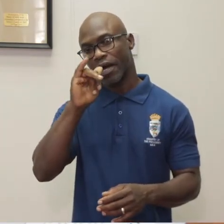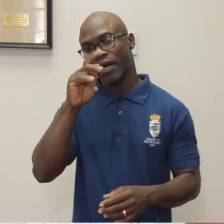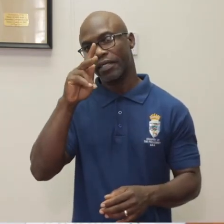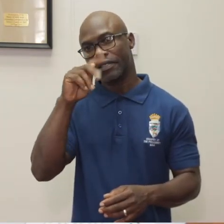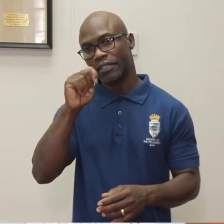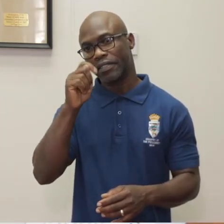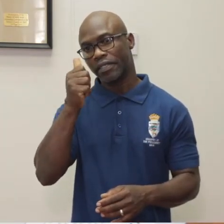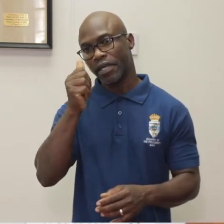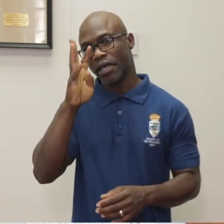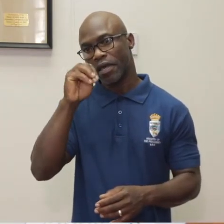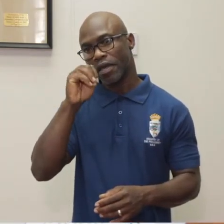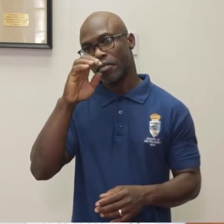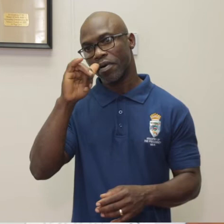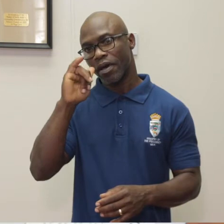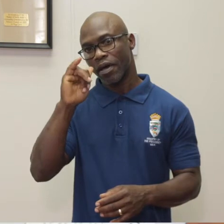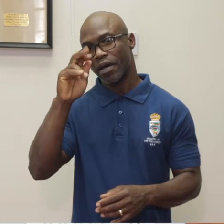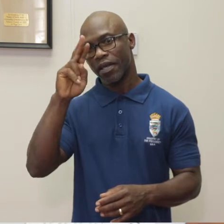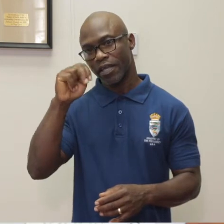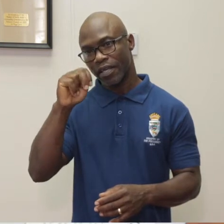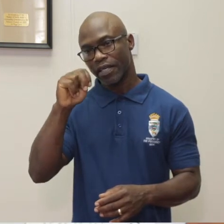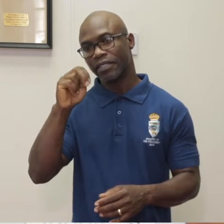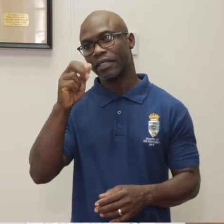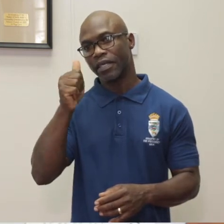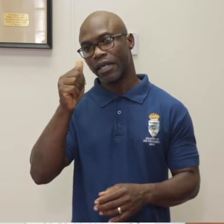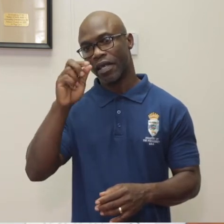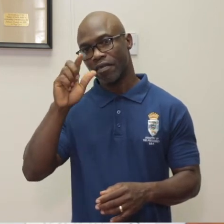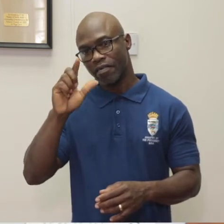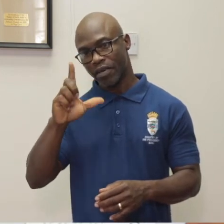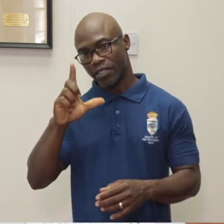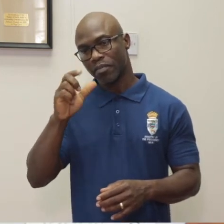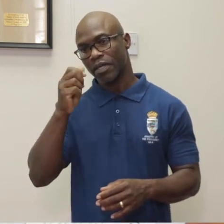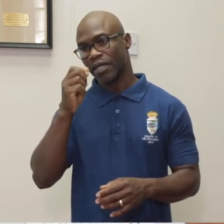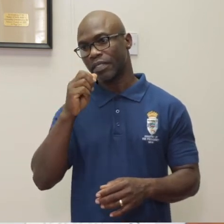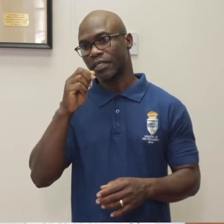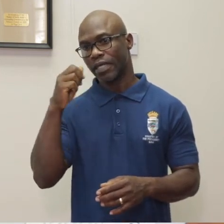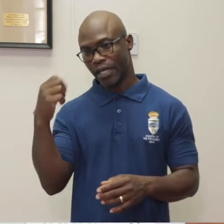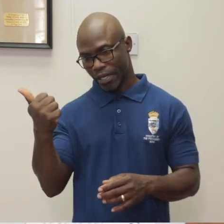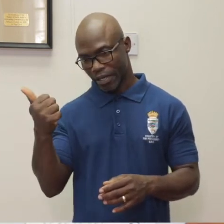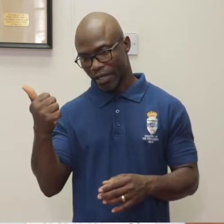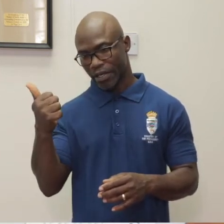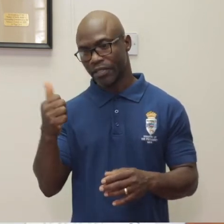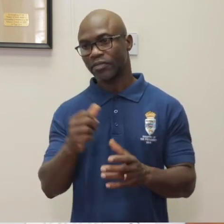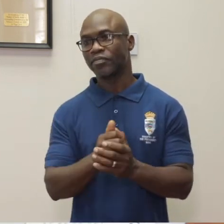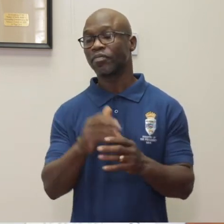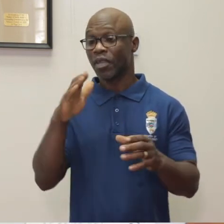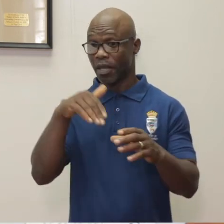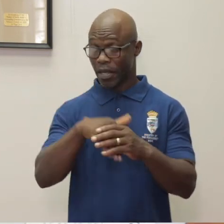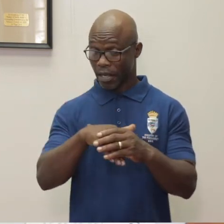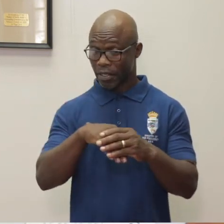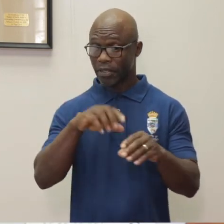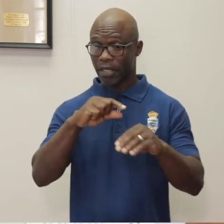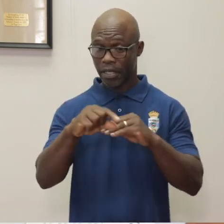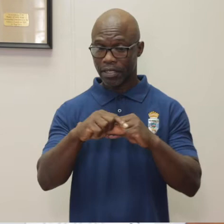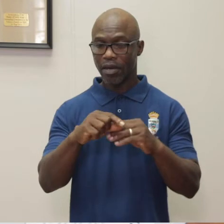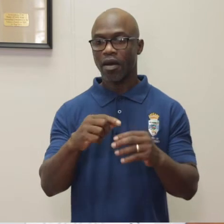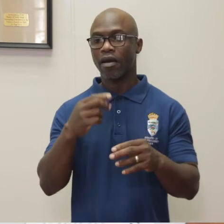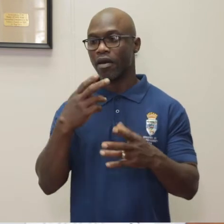in the skin, respiratory tract, and gut. And some common foods with vitamin A in Guyana are